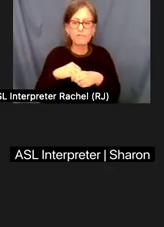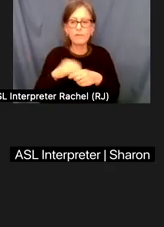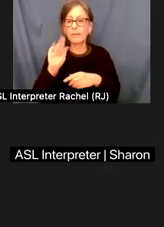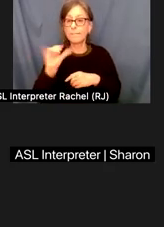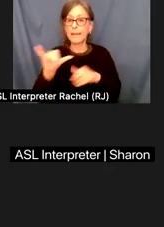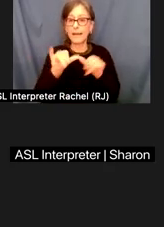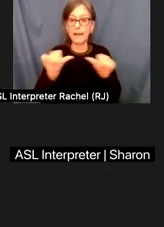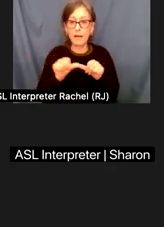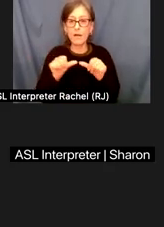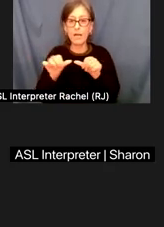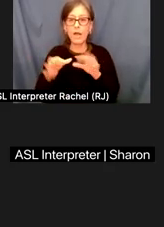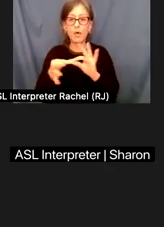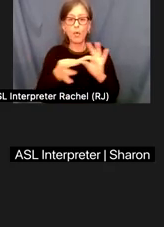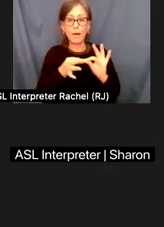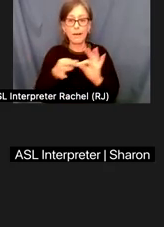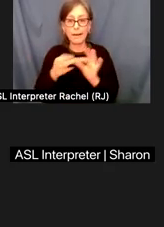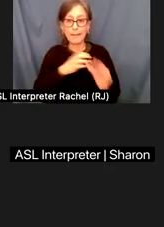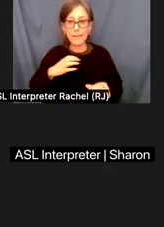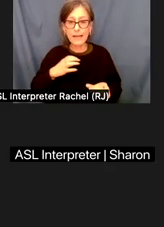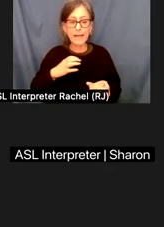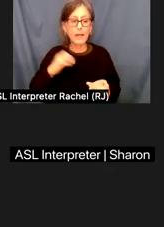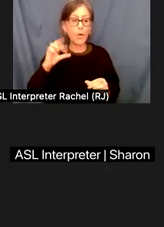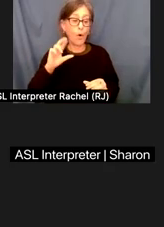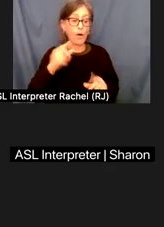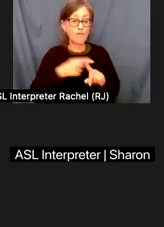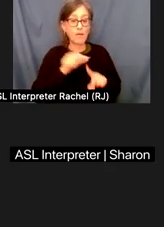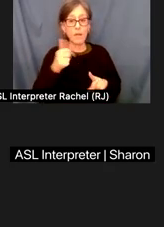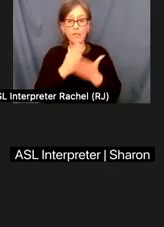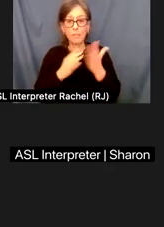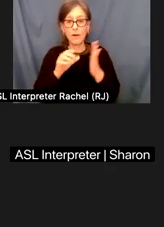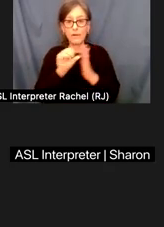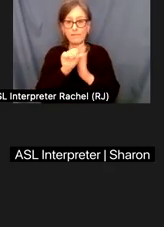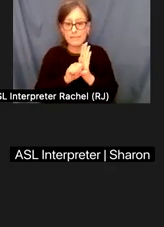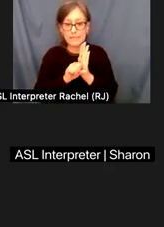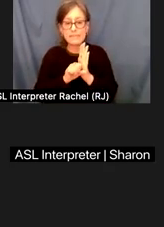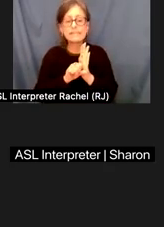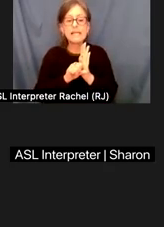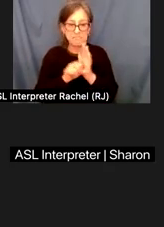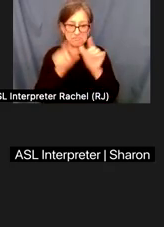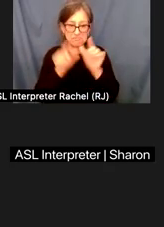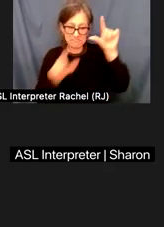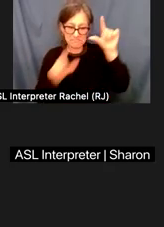Area Coordinating Committee, or if you're from another part of the state, those parts of the state.